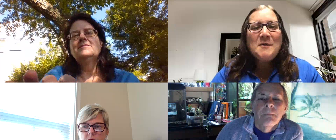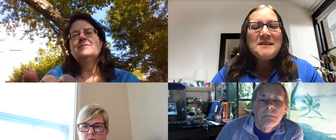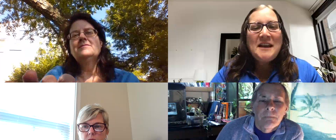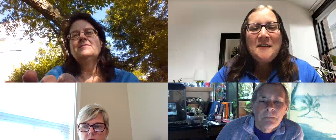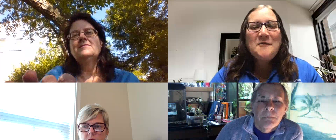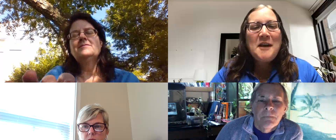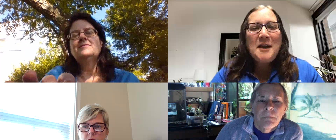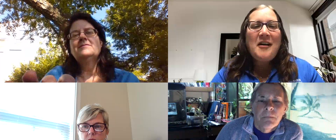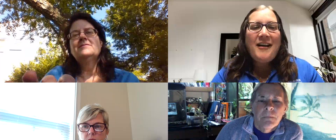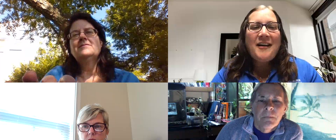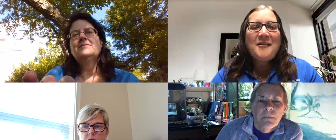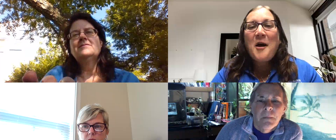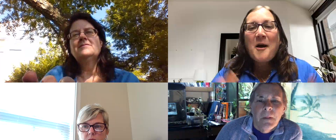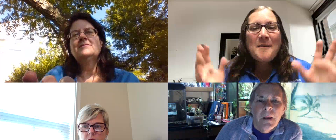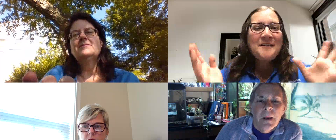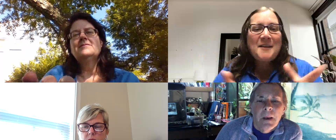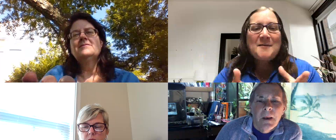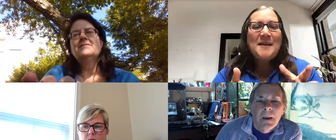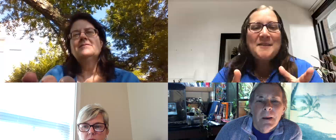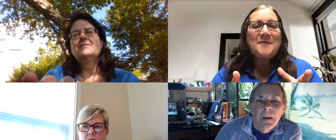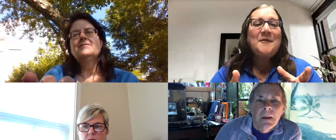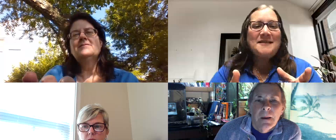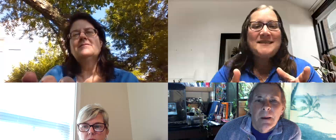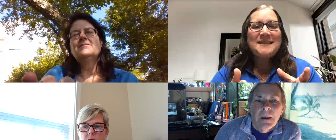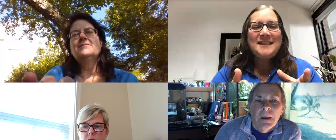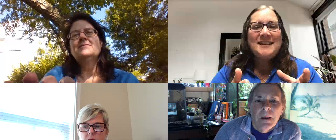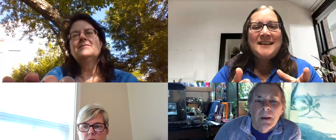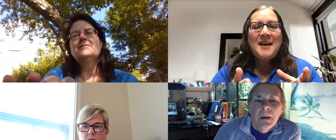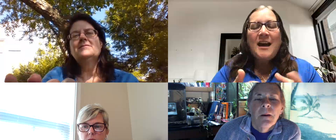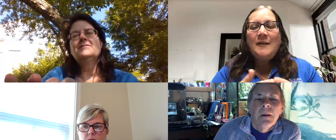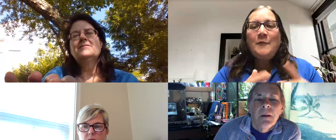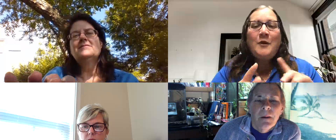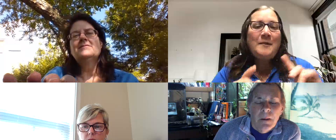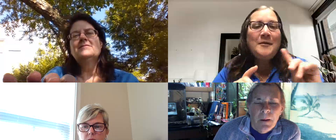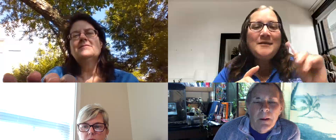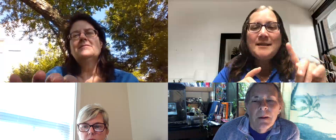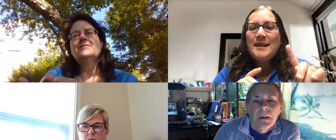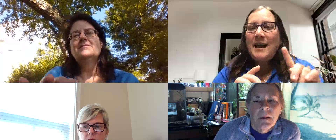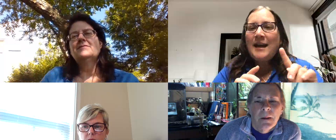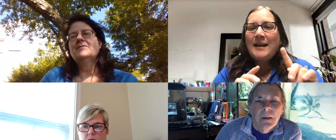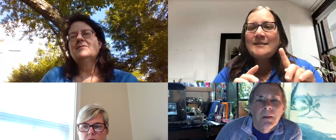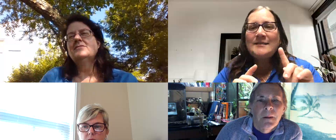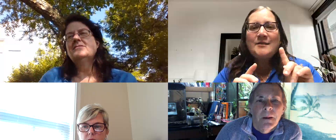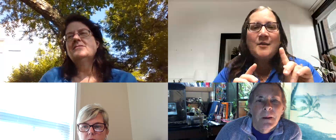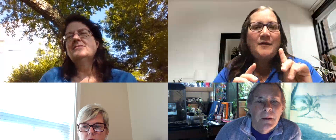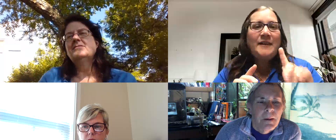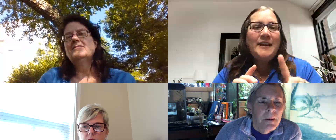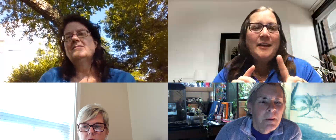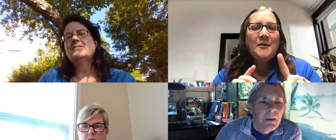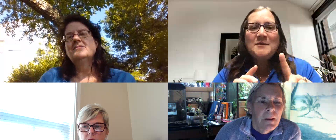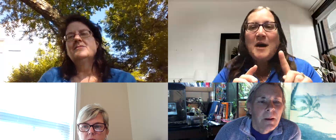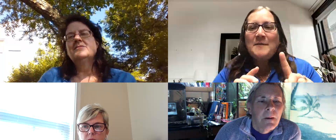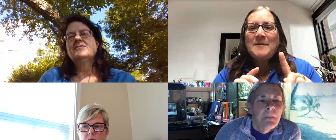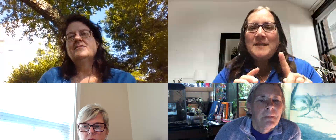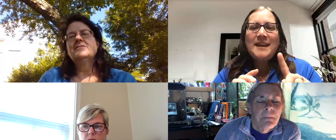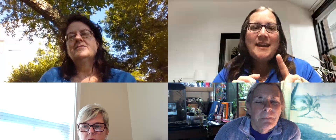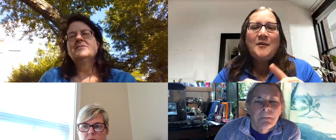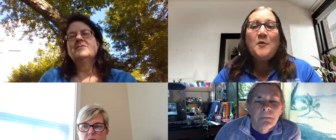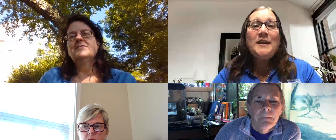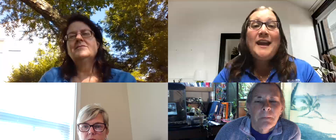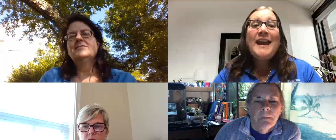off. So those that have their camera on are automatically going to be at the front. I have one person that has no video, so